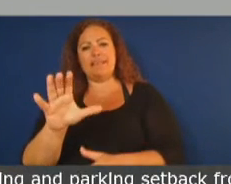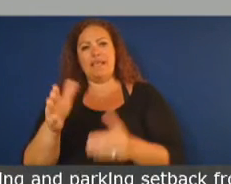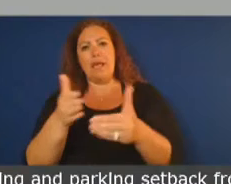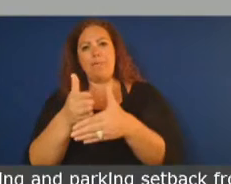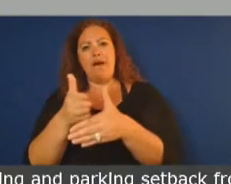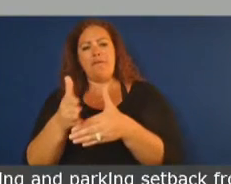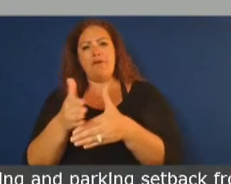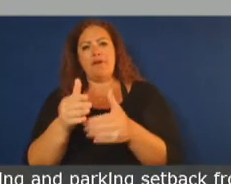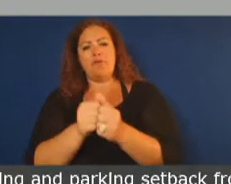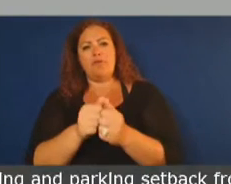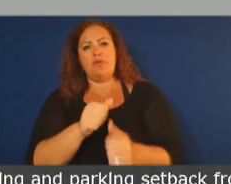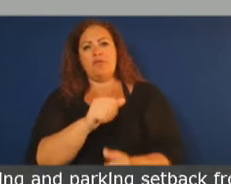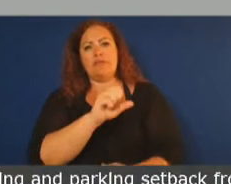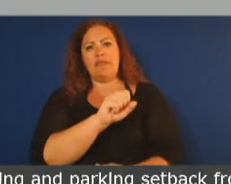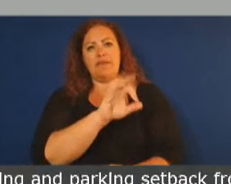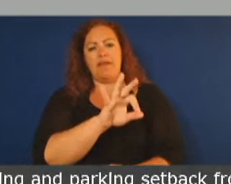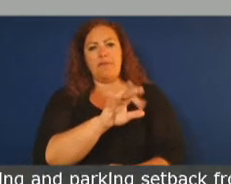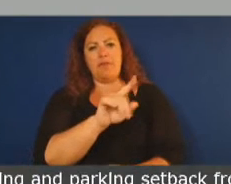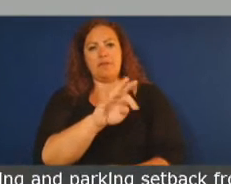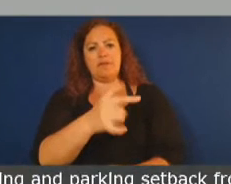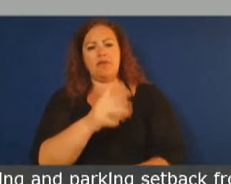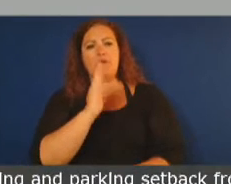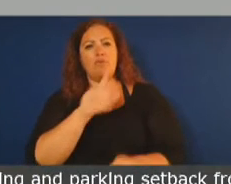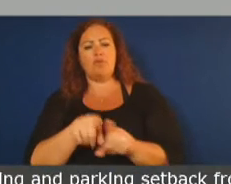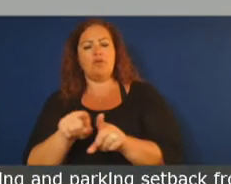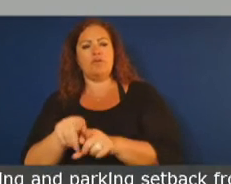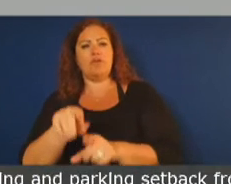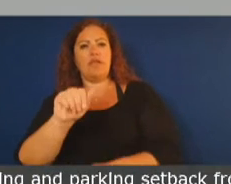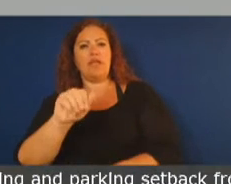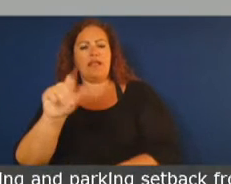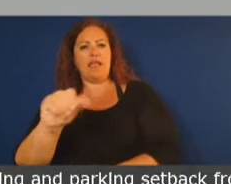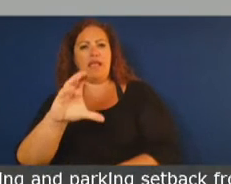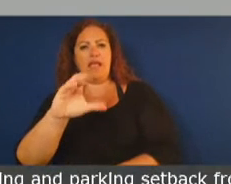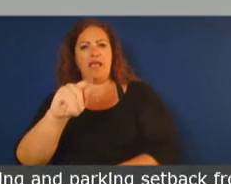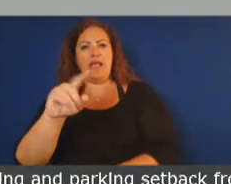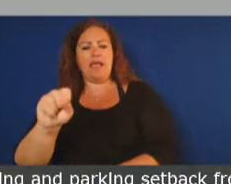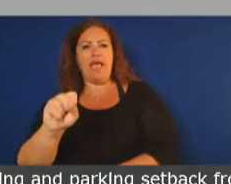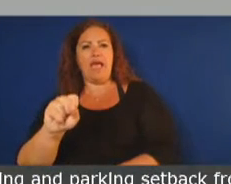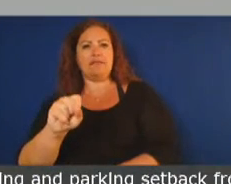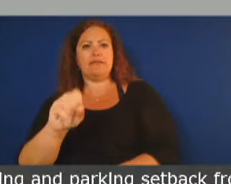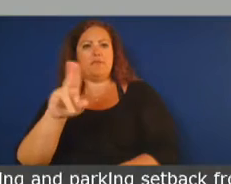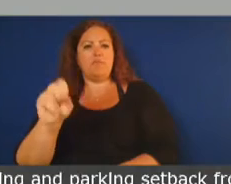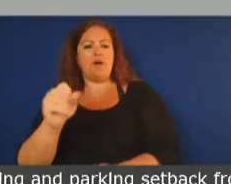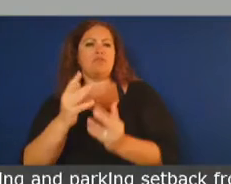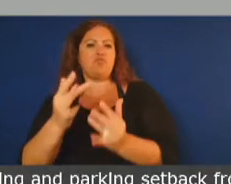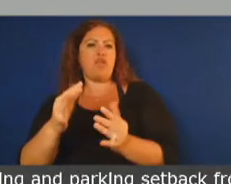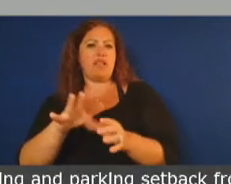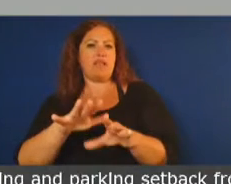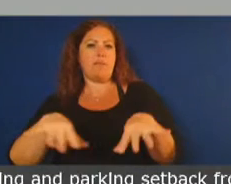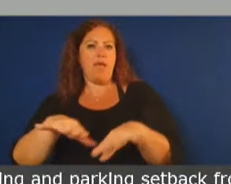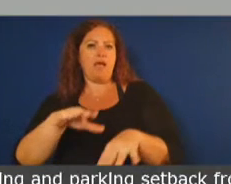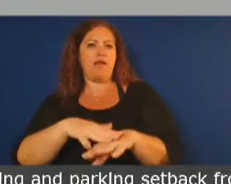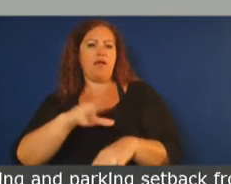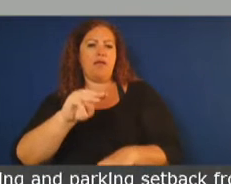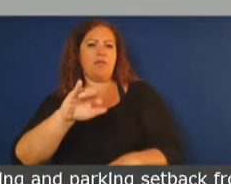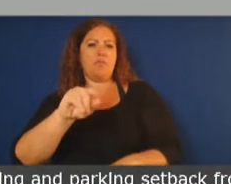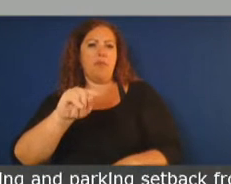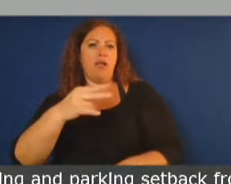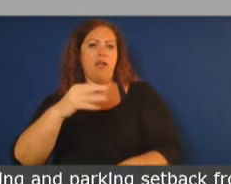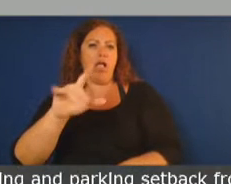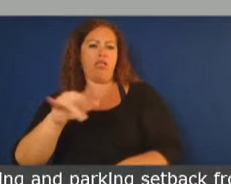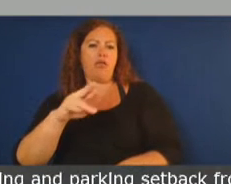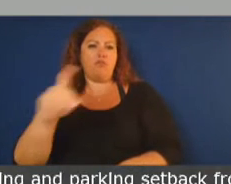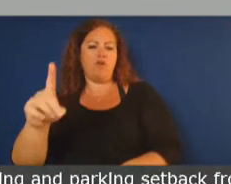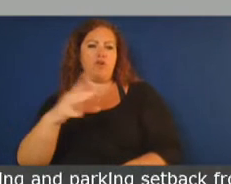zoning would also commit to install an ADA Compliant CATS bus waiting pad on Mount Holly Road would also provide a minimum of 8,000 ft of